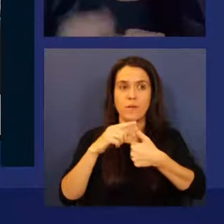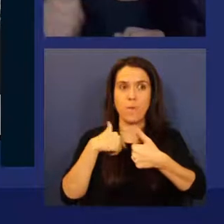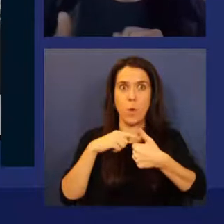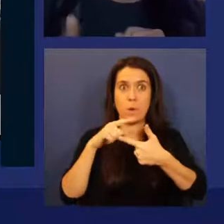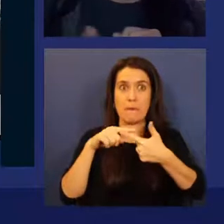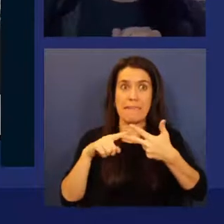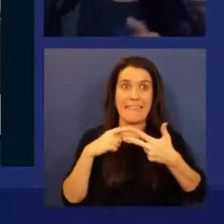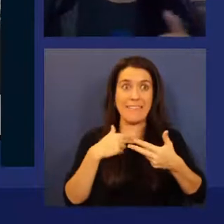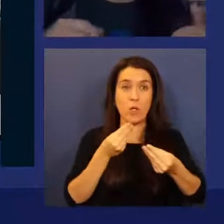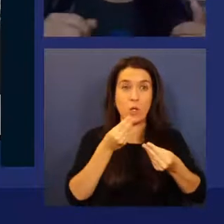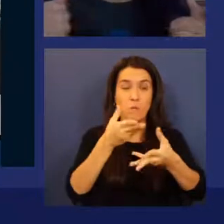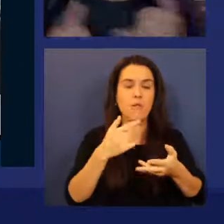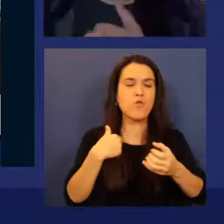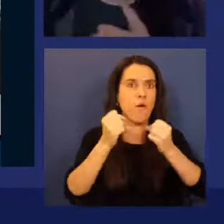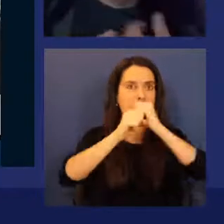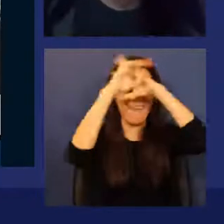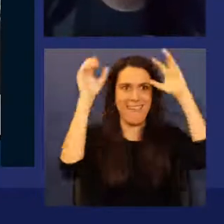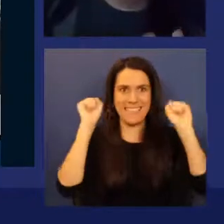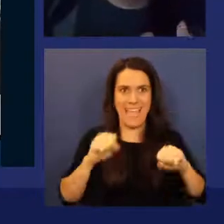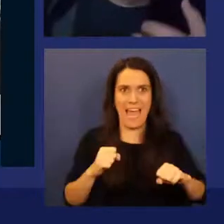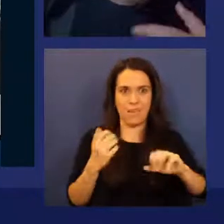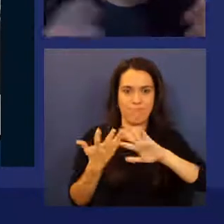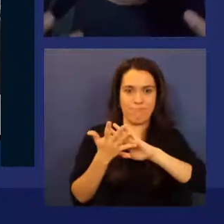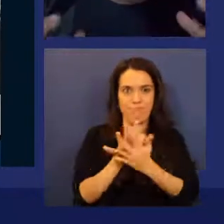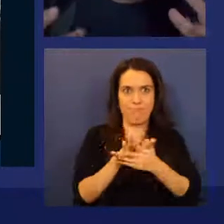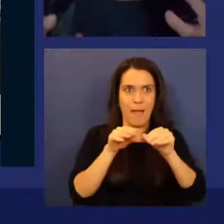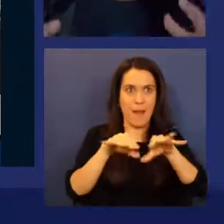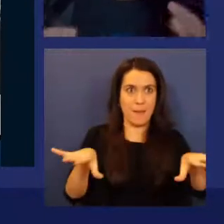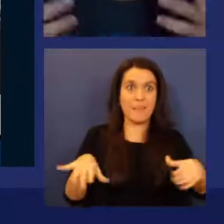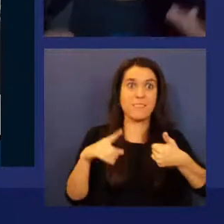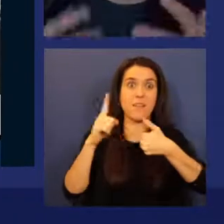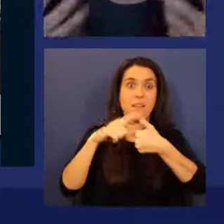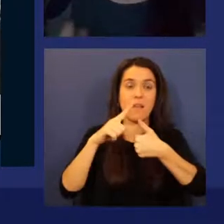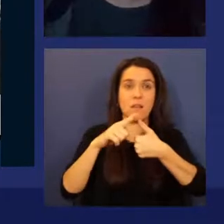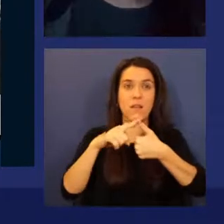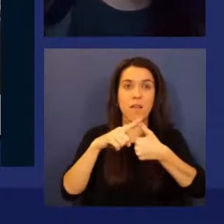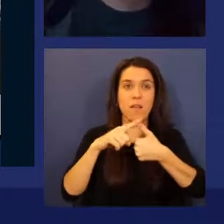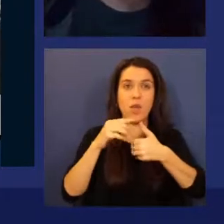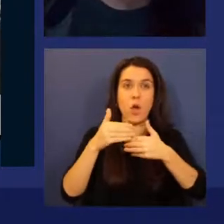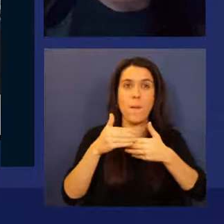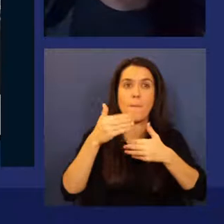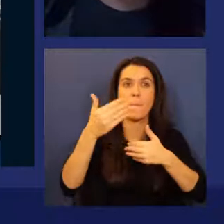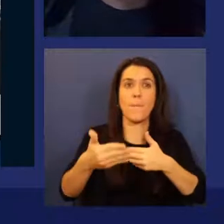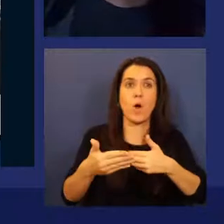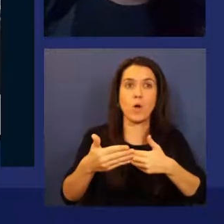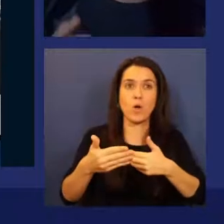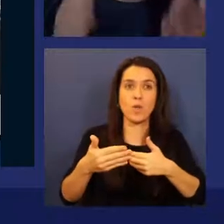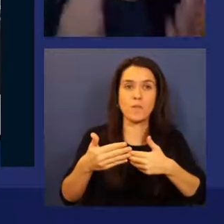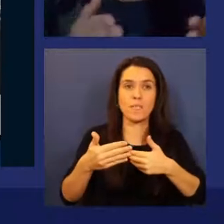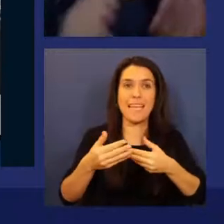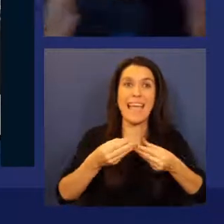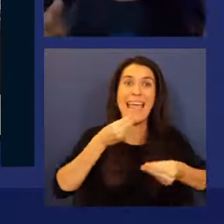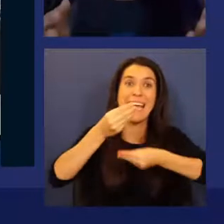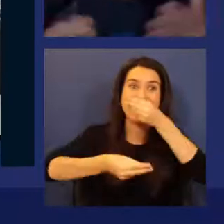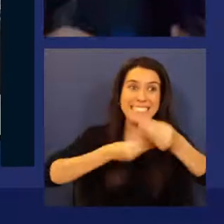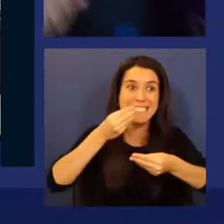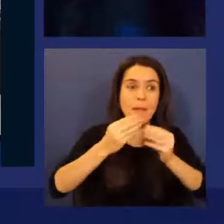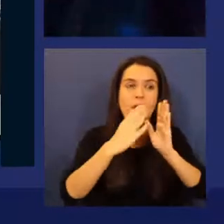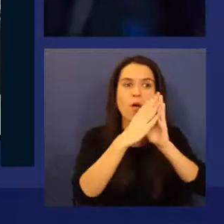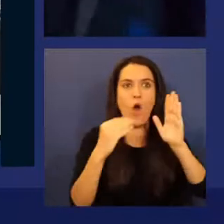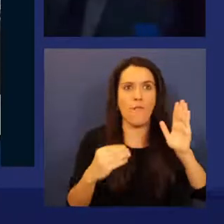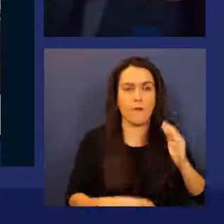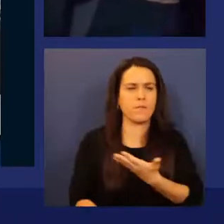immediately. One is post hoc, after development, being able to just explain your model. So this is